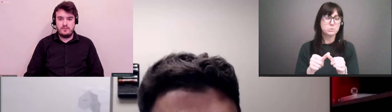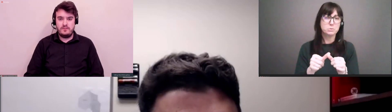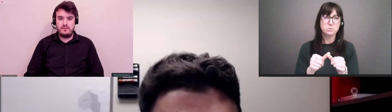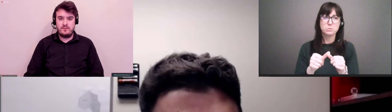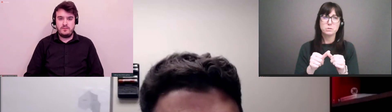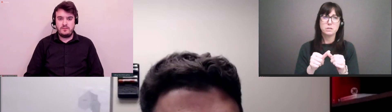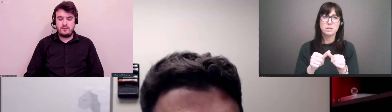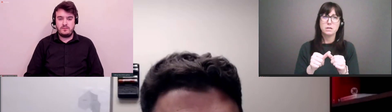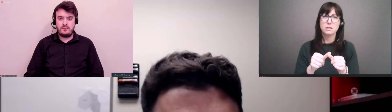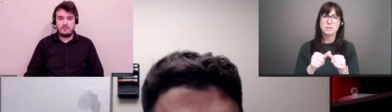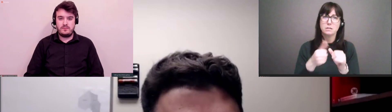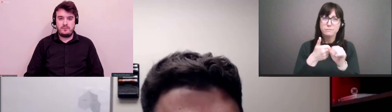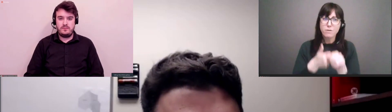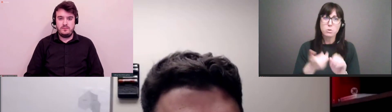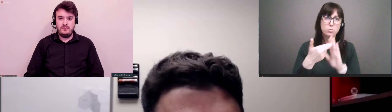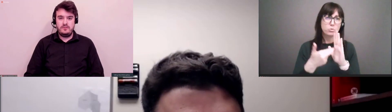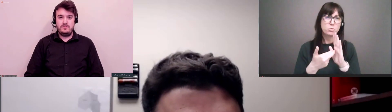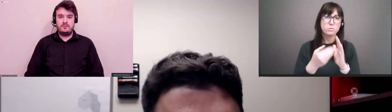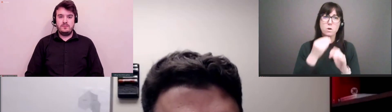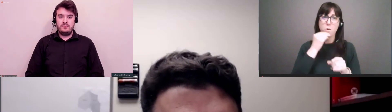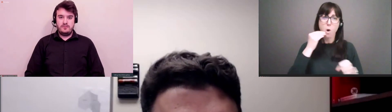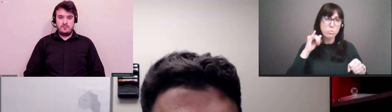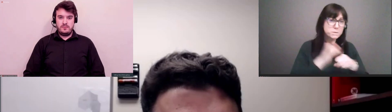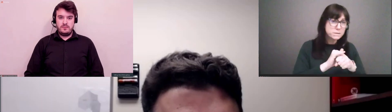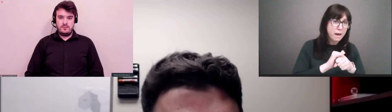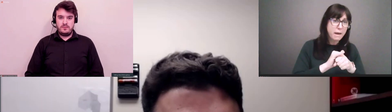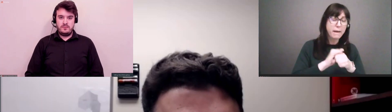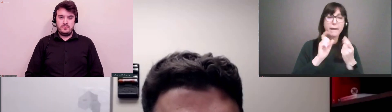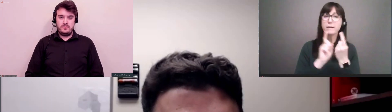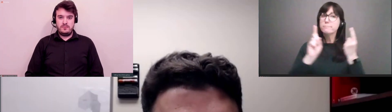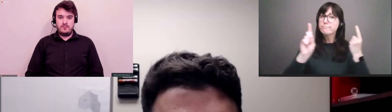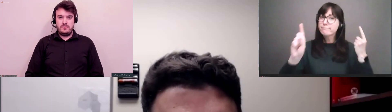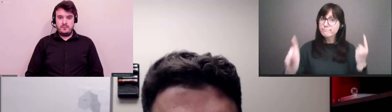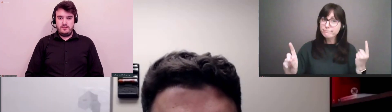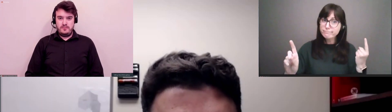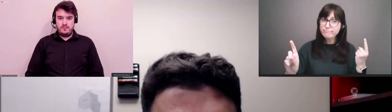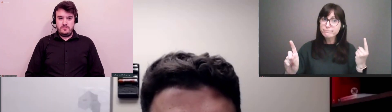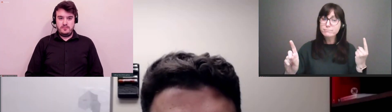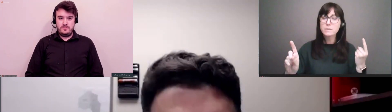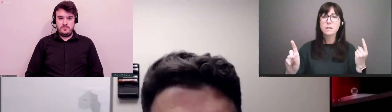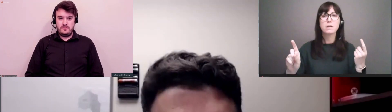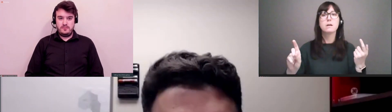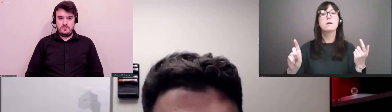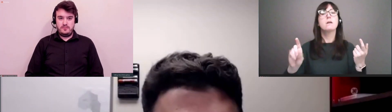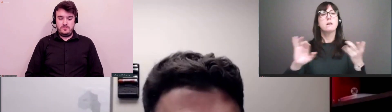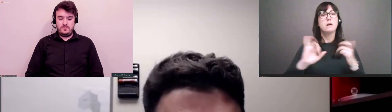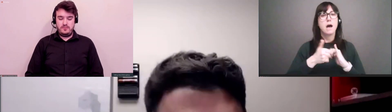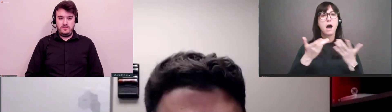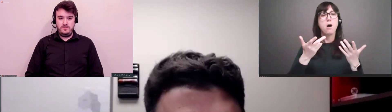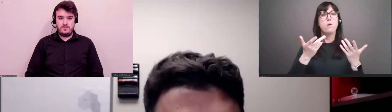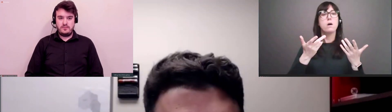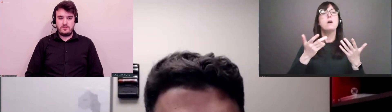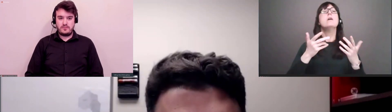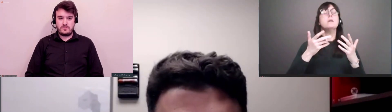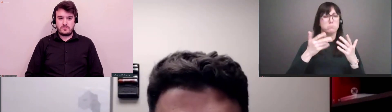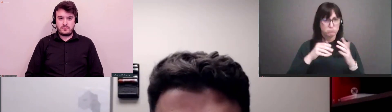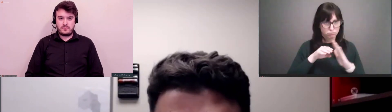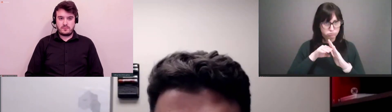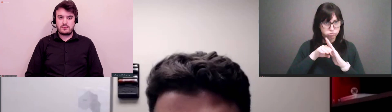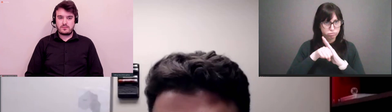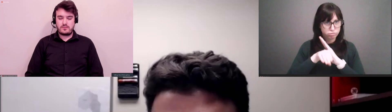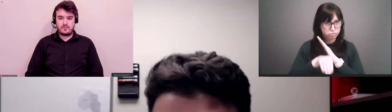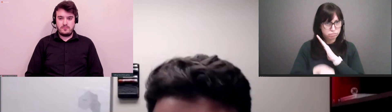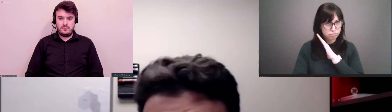our restrictions on activities, staying home, physical distancing, to pull this down, because I think we're going to really know we're